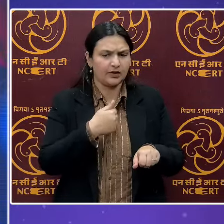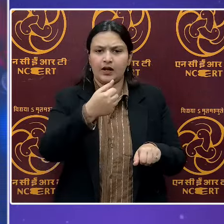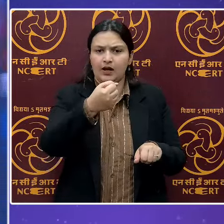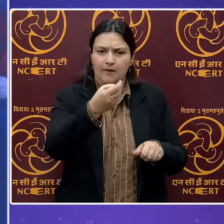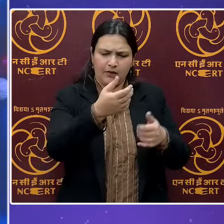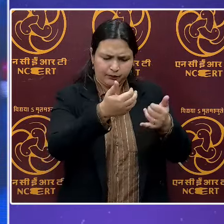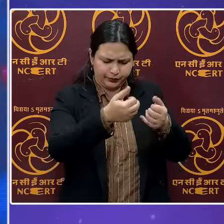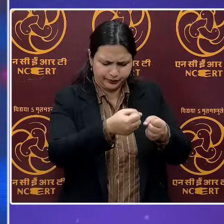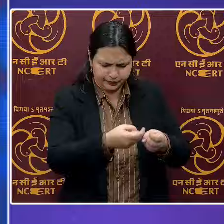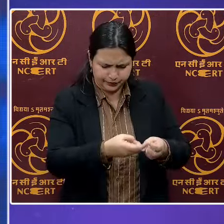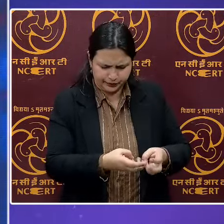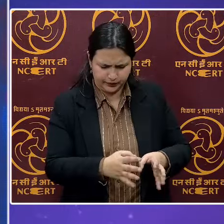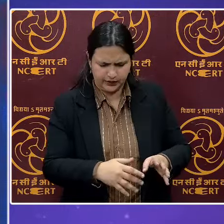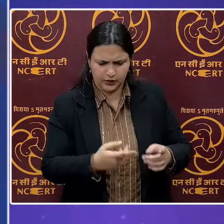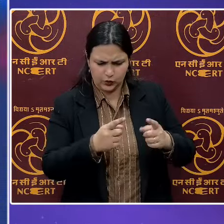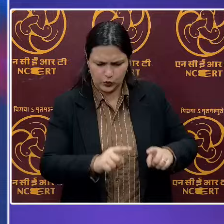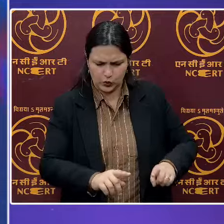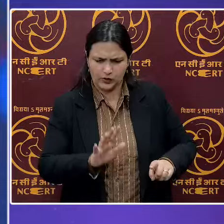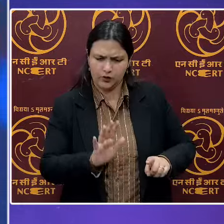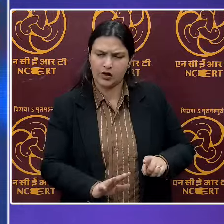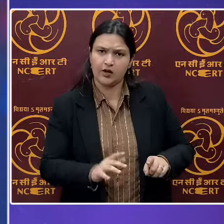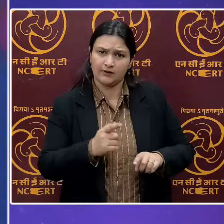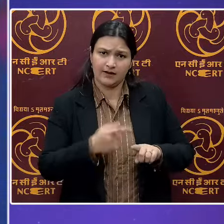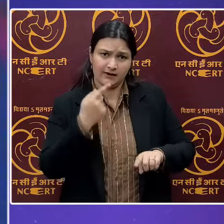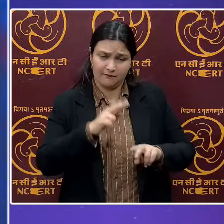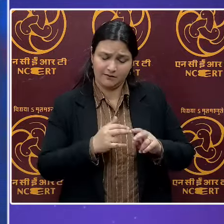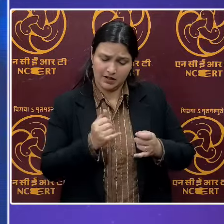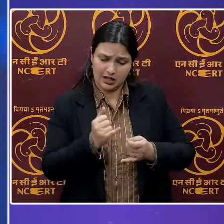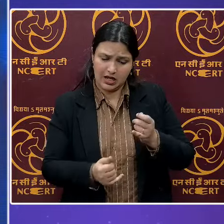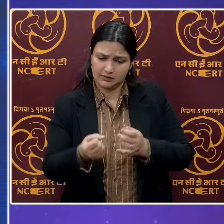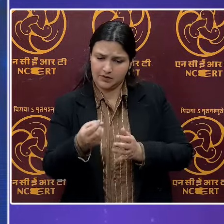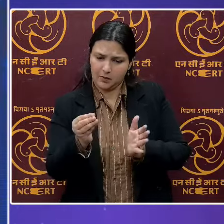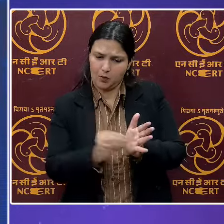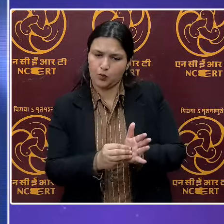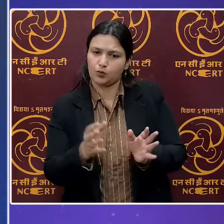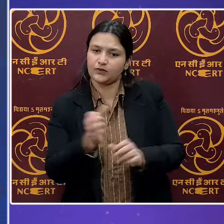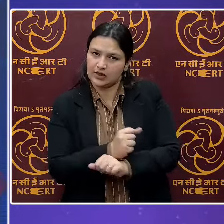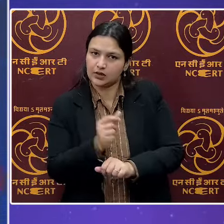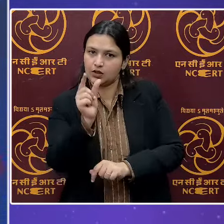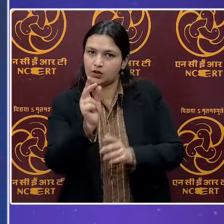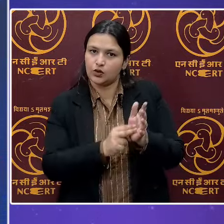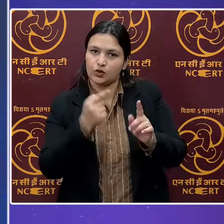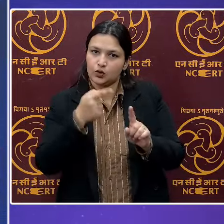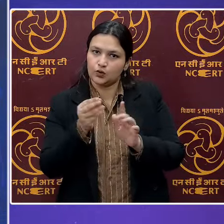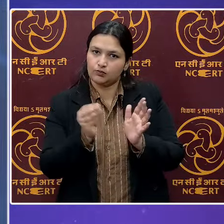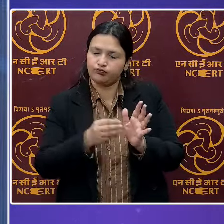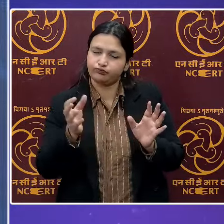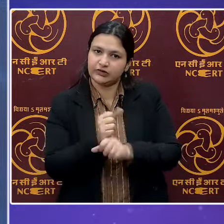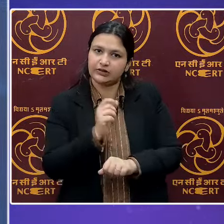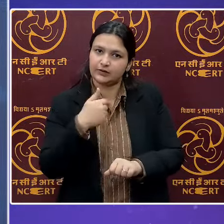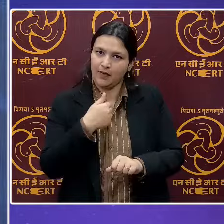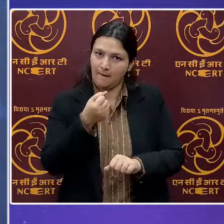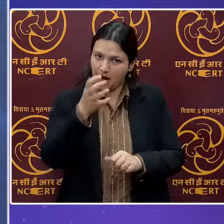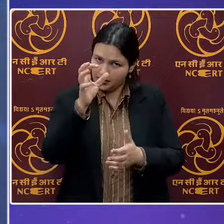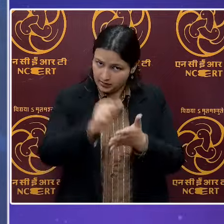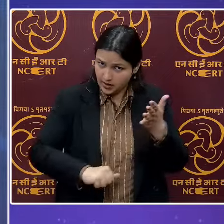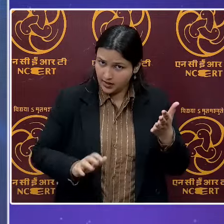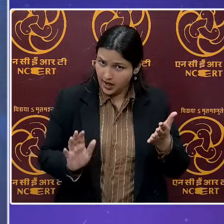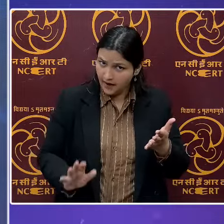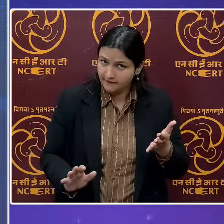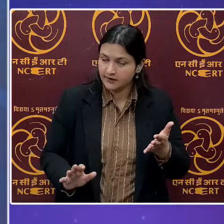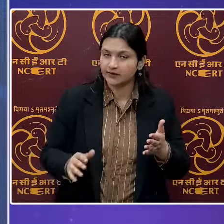problem, marks are always divided. If suppose a numerical is for 3 marks, half a mark is for the formula, half a mark is